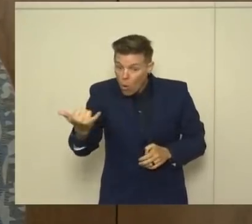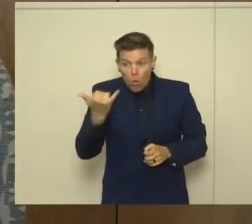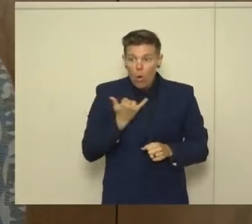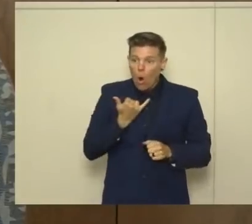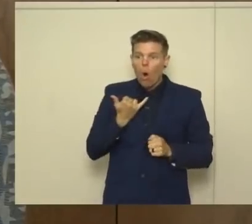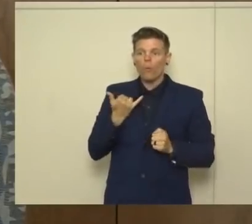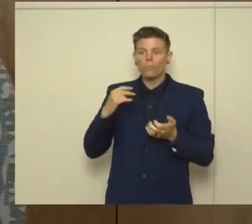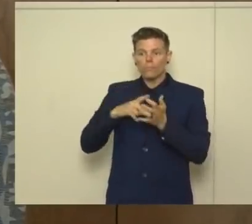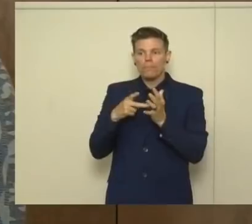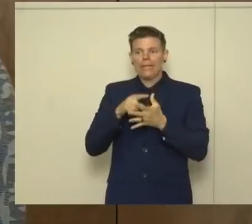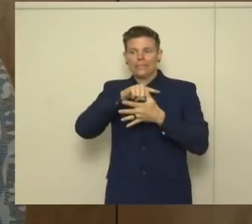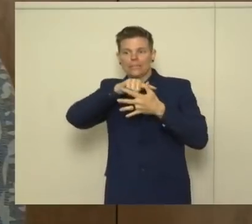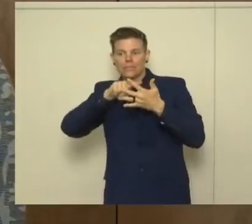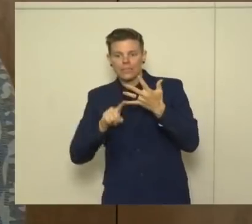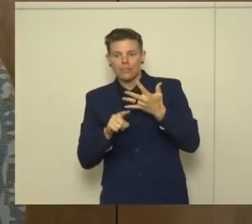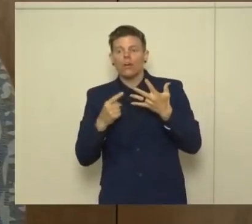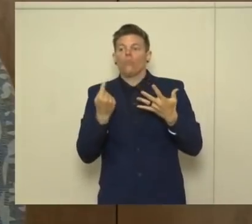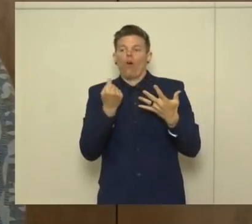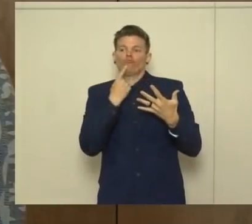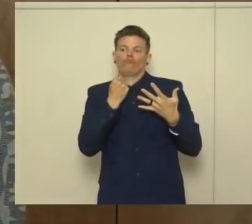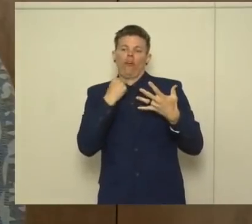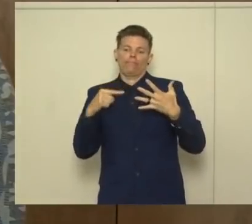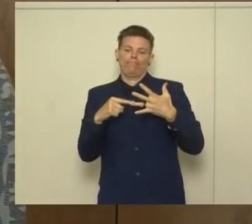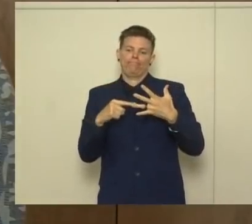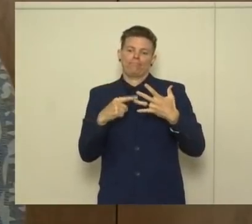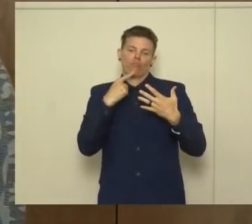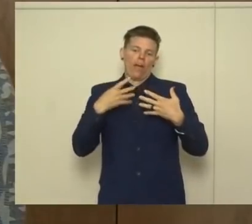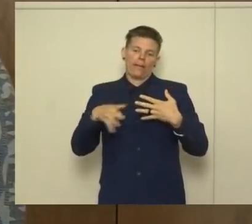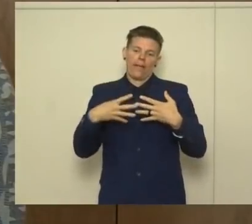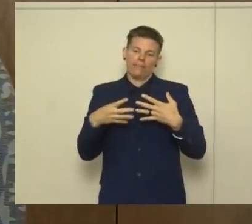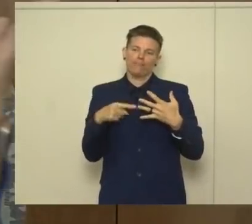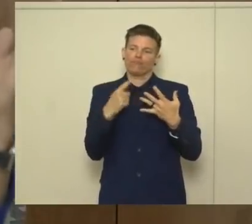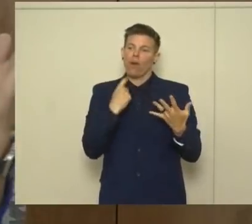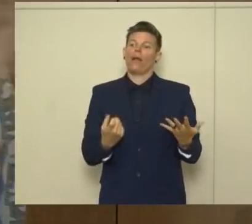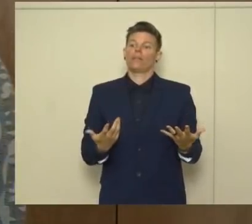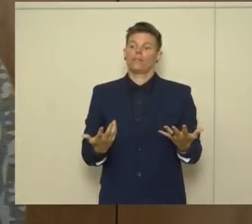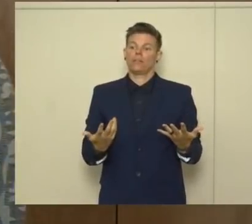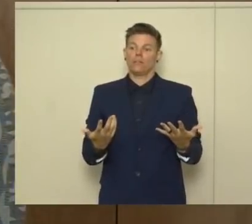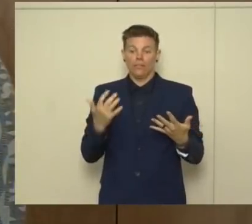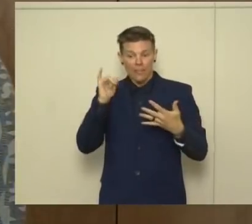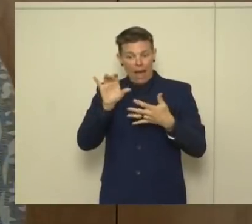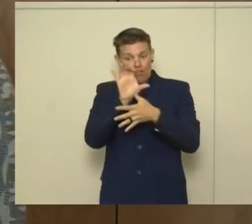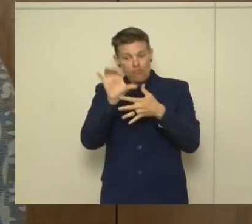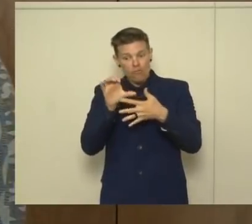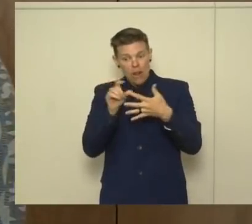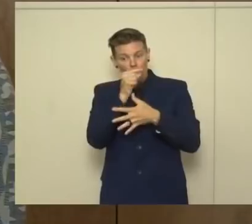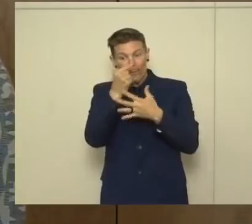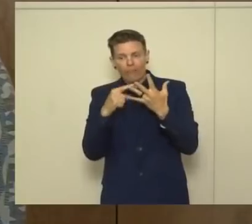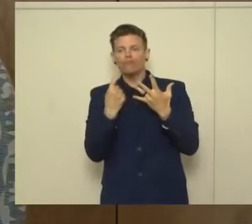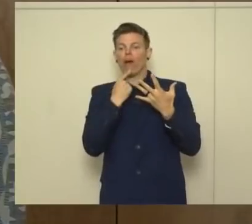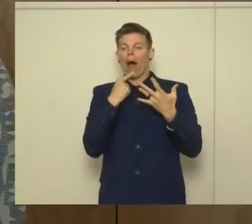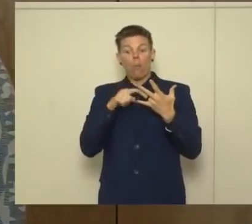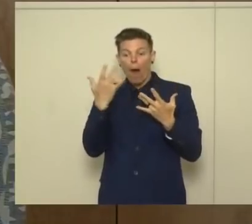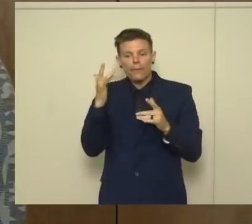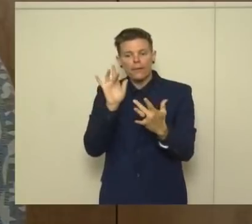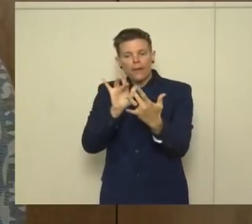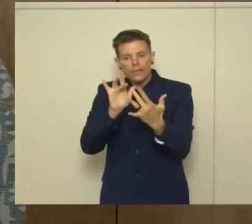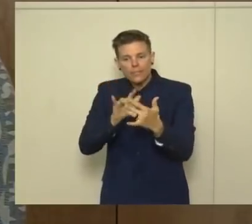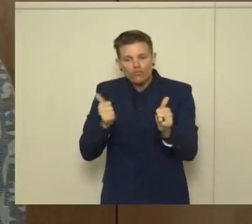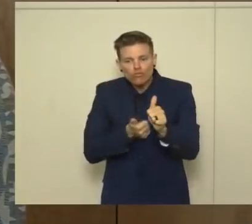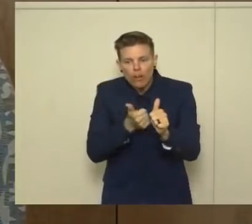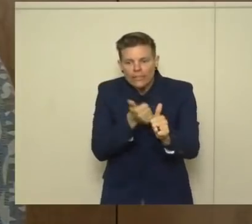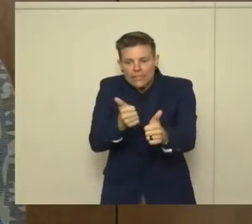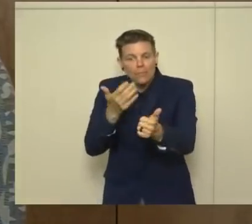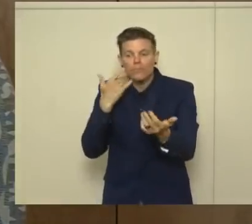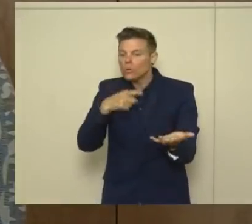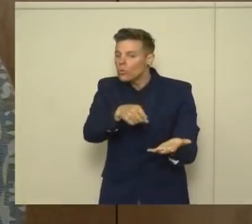have been contacted and isolated, that's the whole reason you count it as a gating criteria, that I'm not managing the potential spread of the